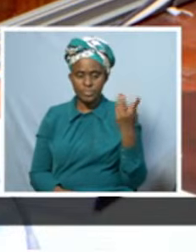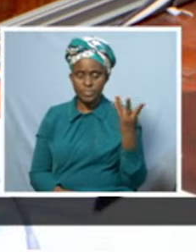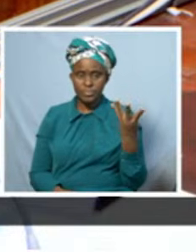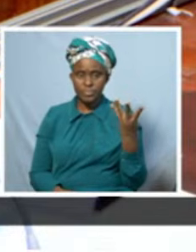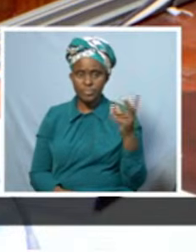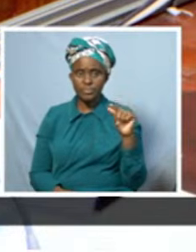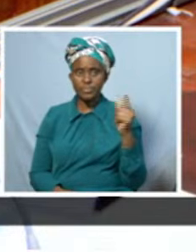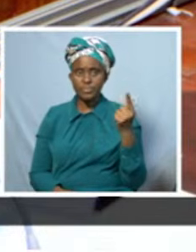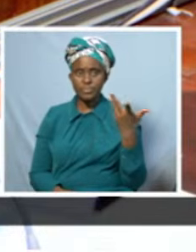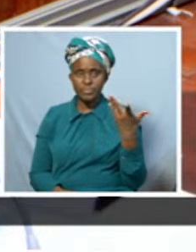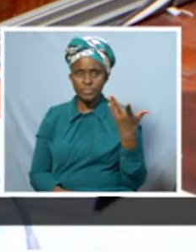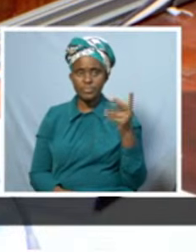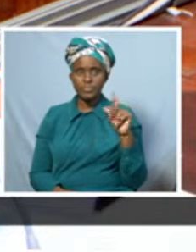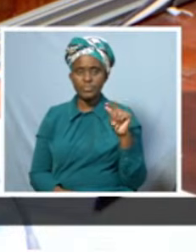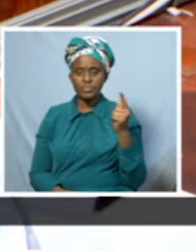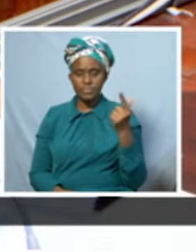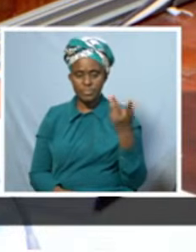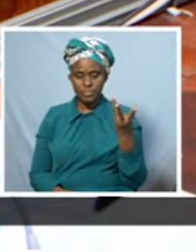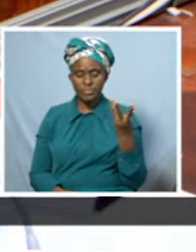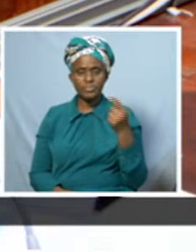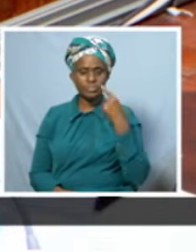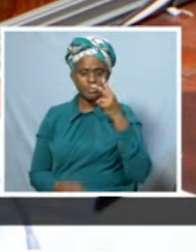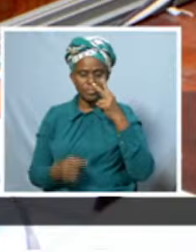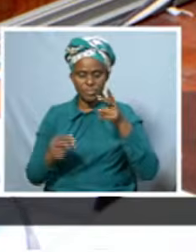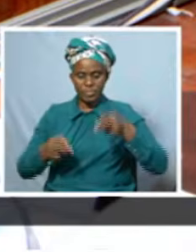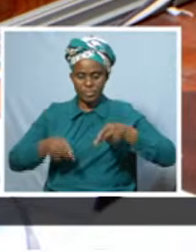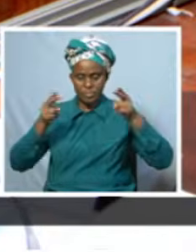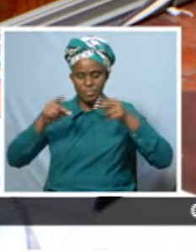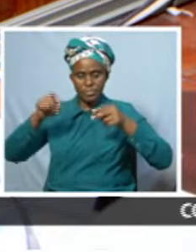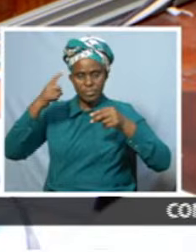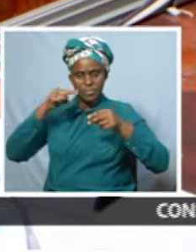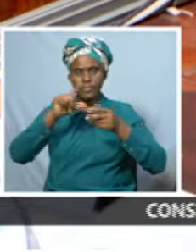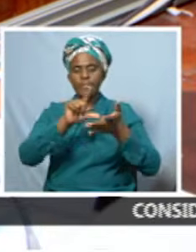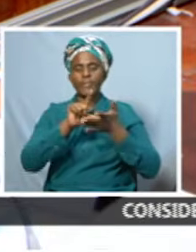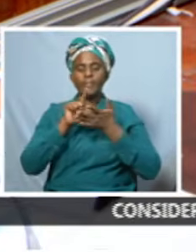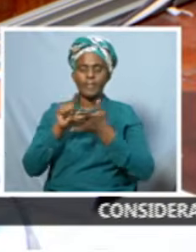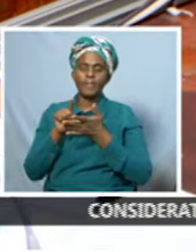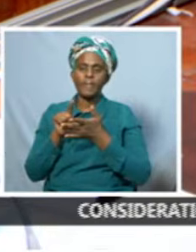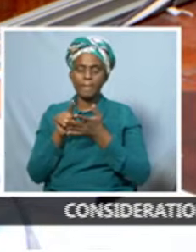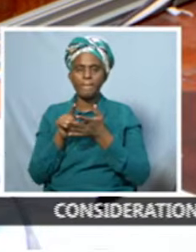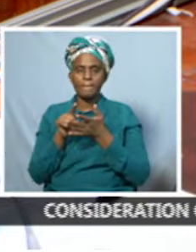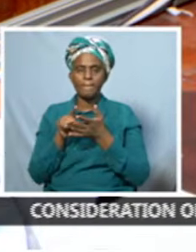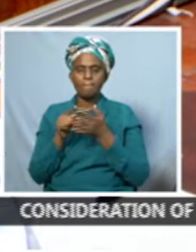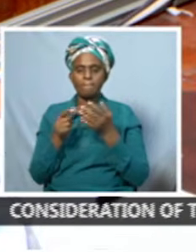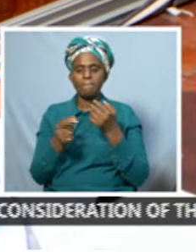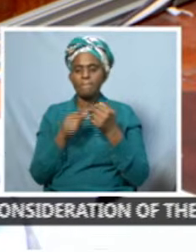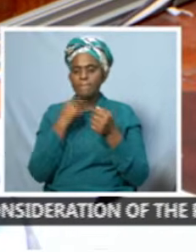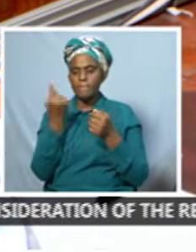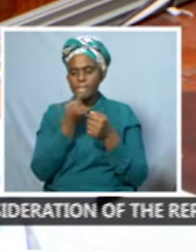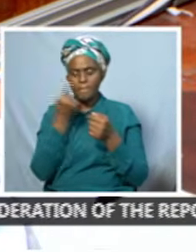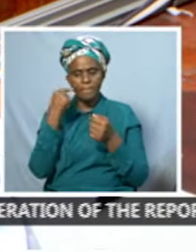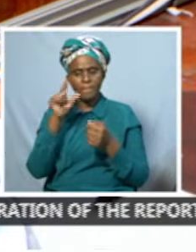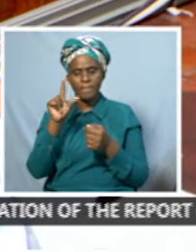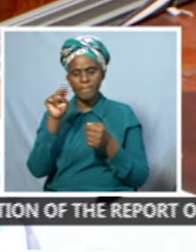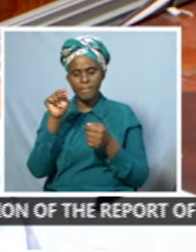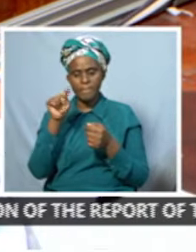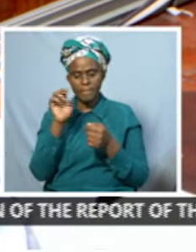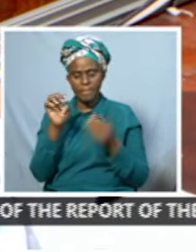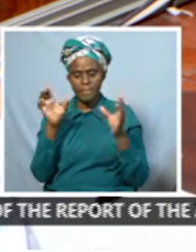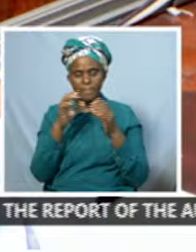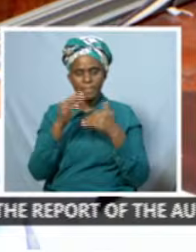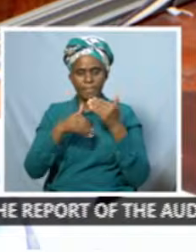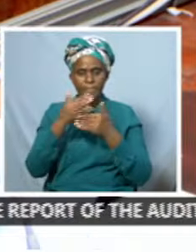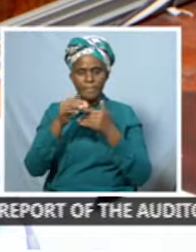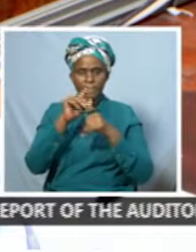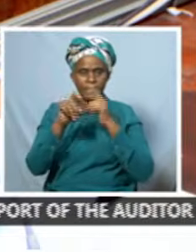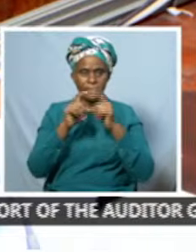2024, we saw the high demand for these loans, save for LUNTE Council. Next